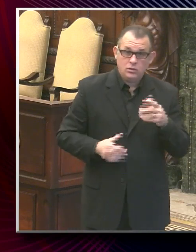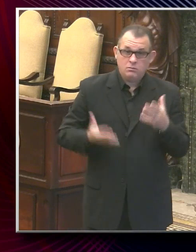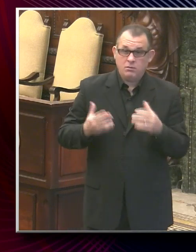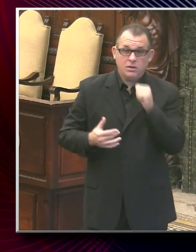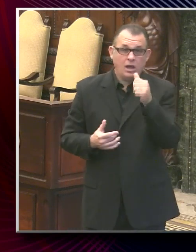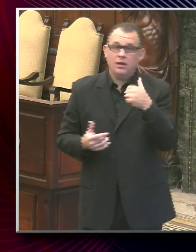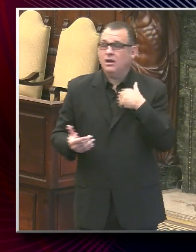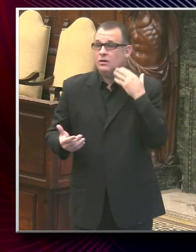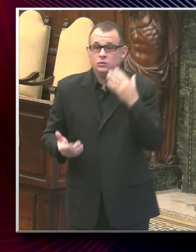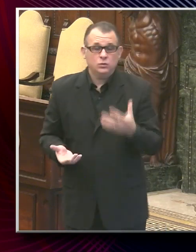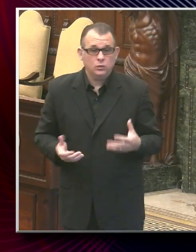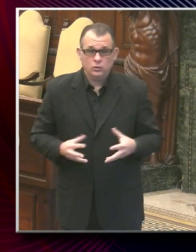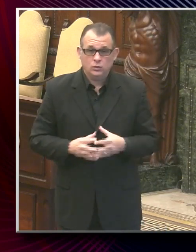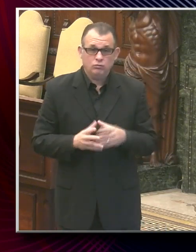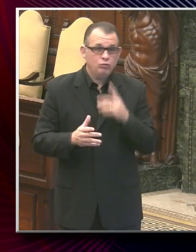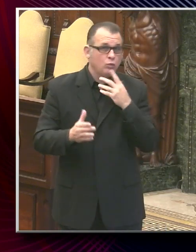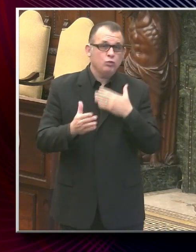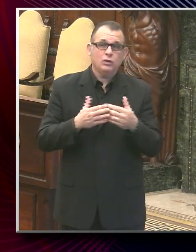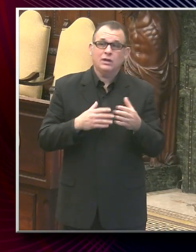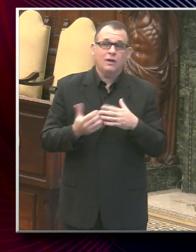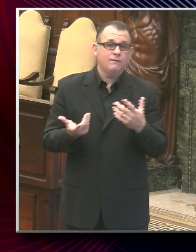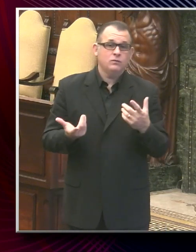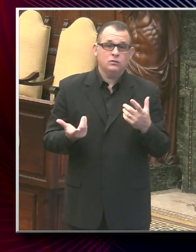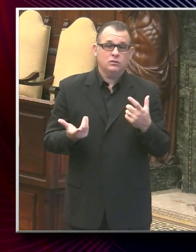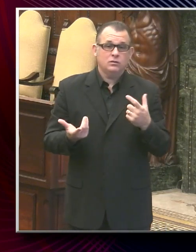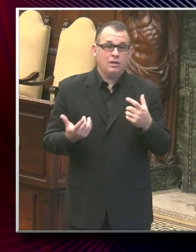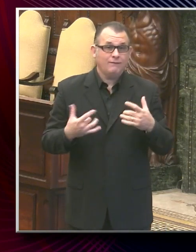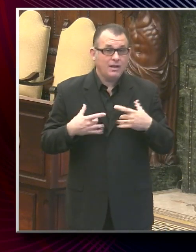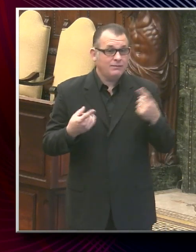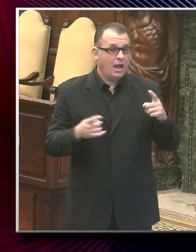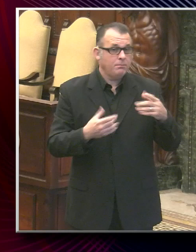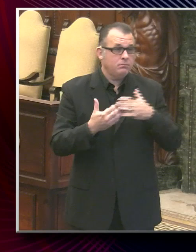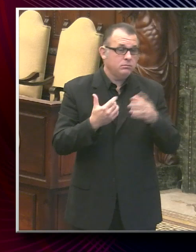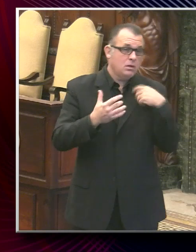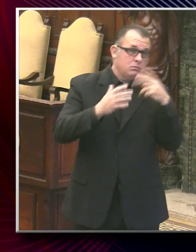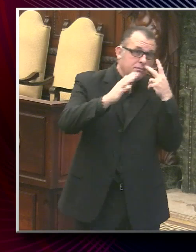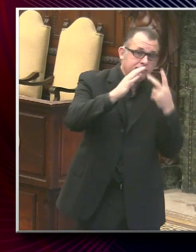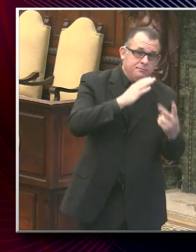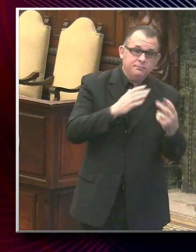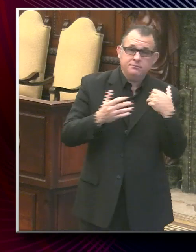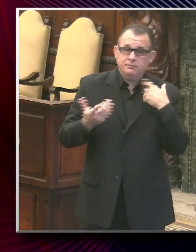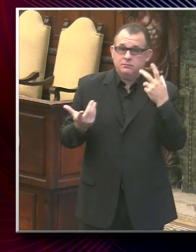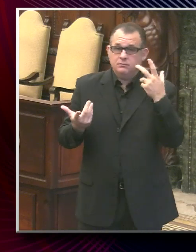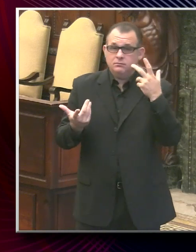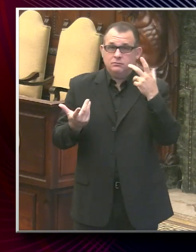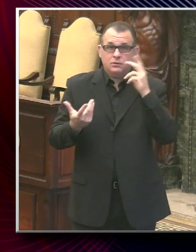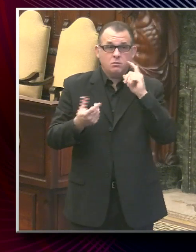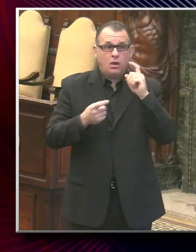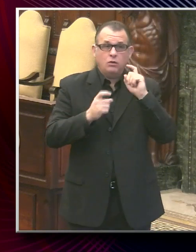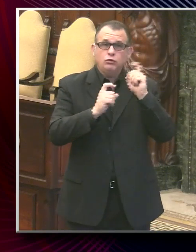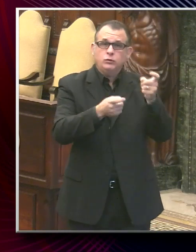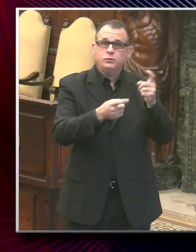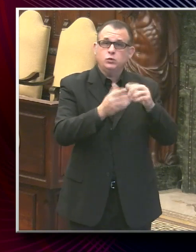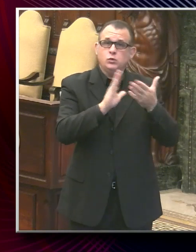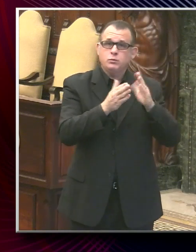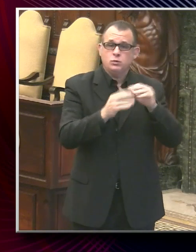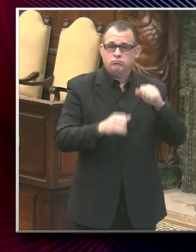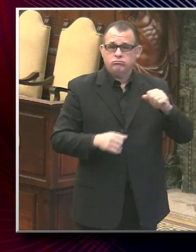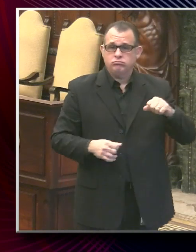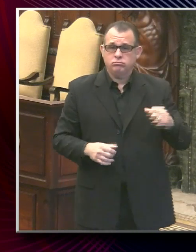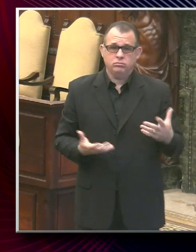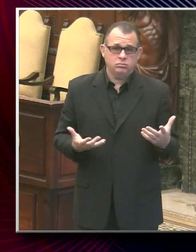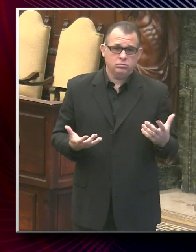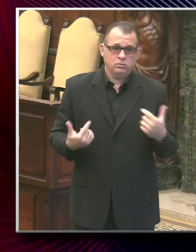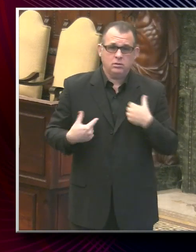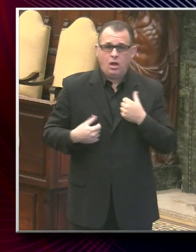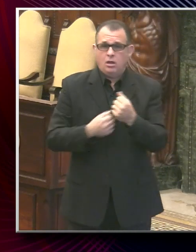In whatever adventure that is, I'm looking forward to contributing to the city in the future. I love